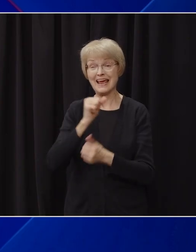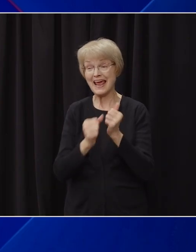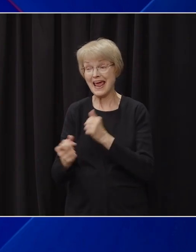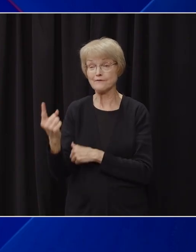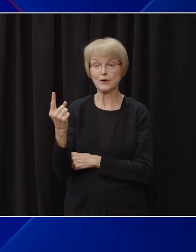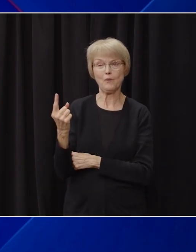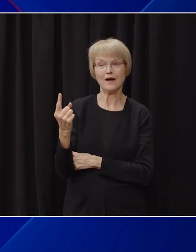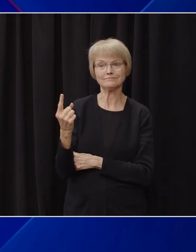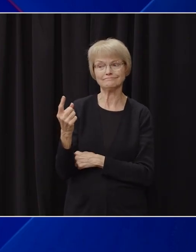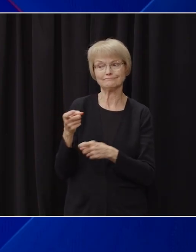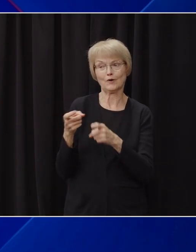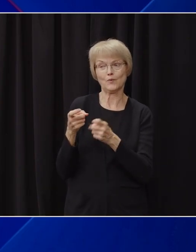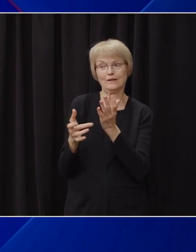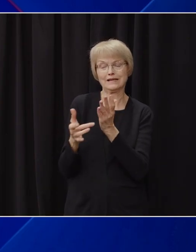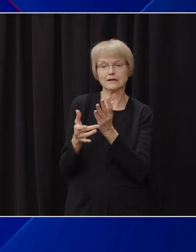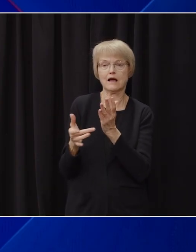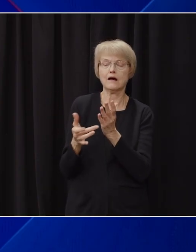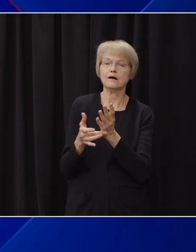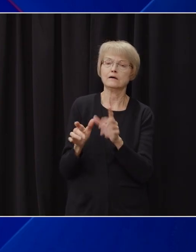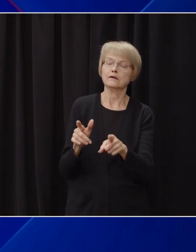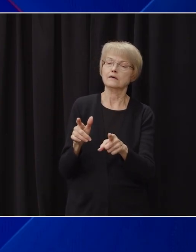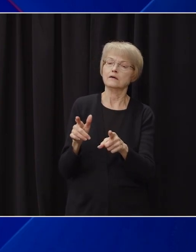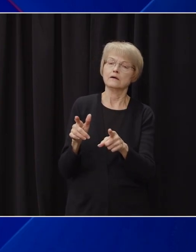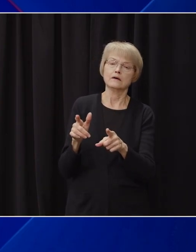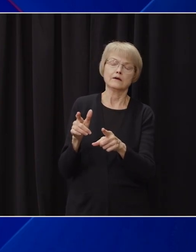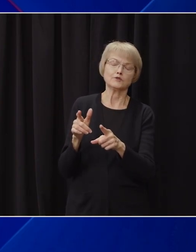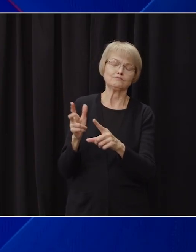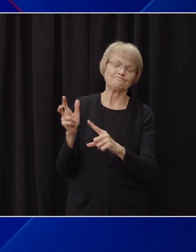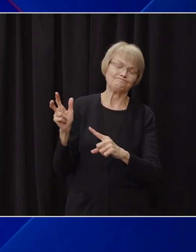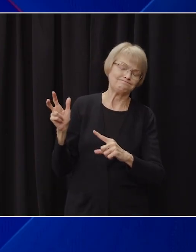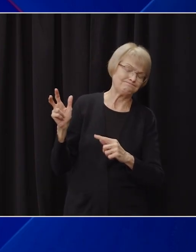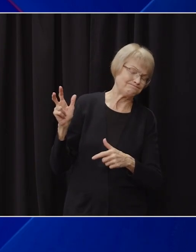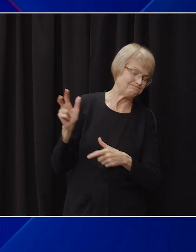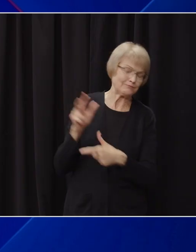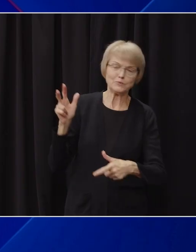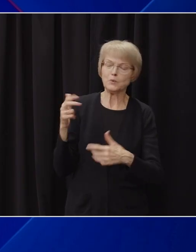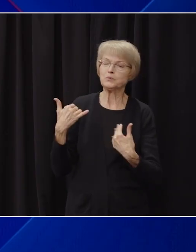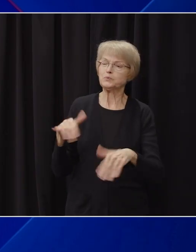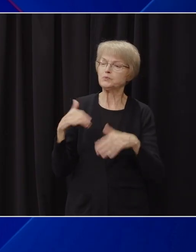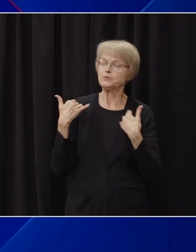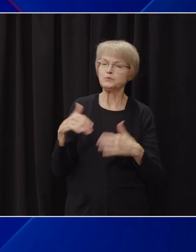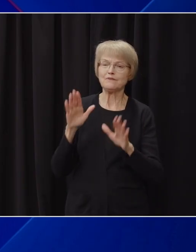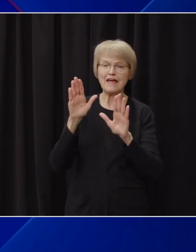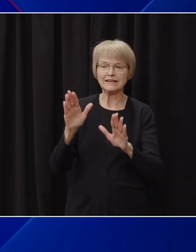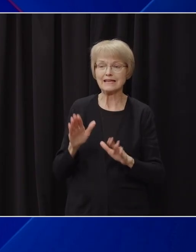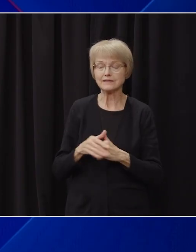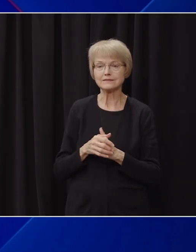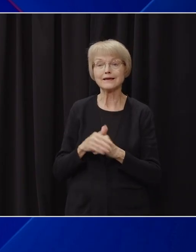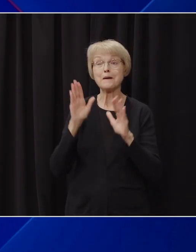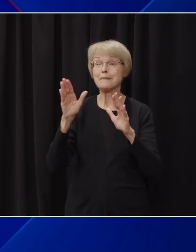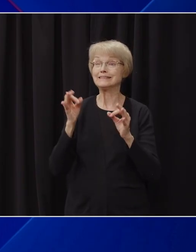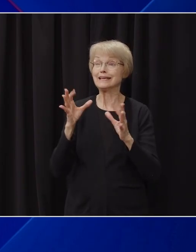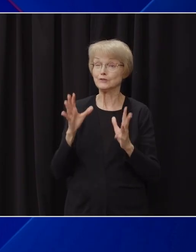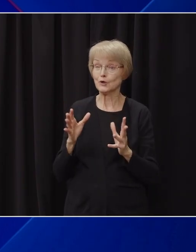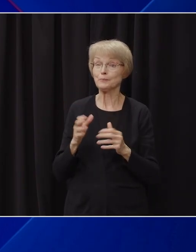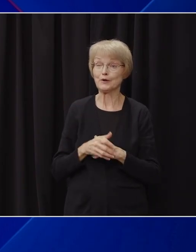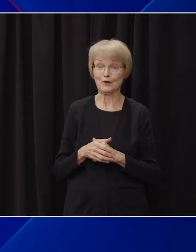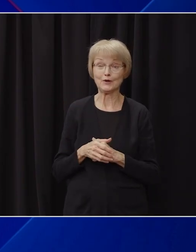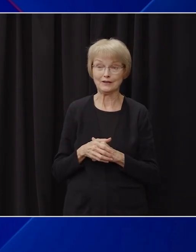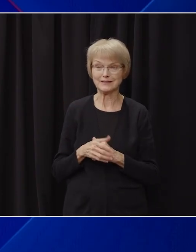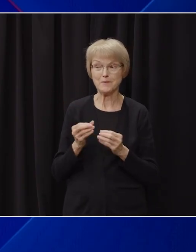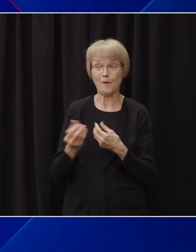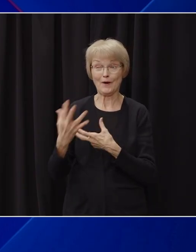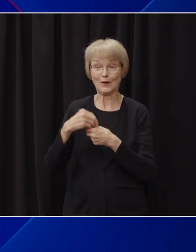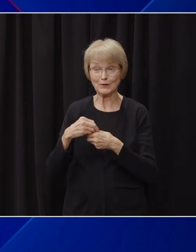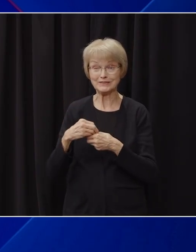operating the technology, you all have been absolutely fantastic. To our team of amazing interpreters that made this event more